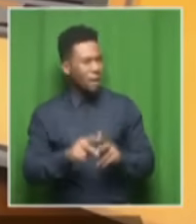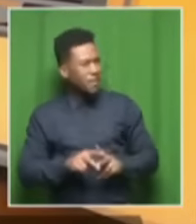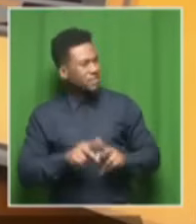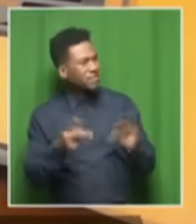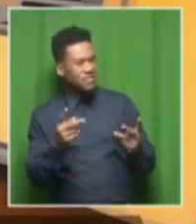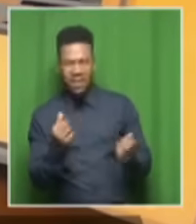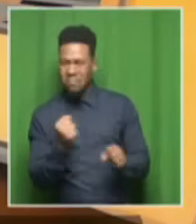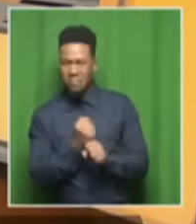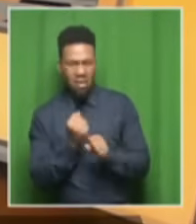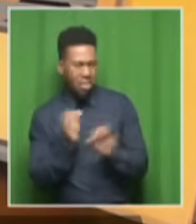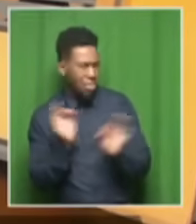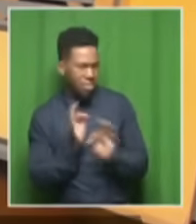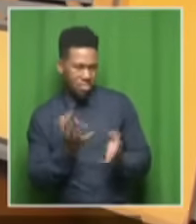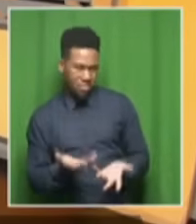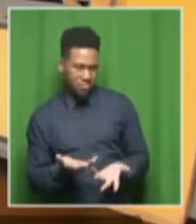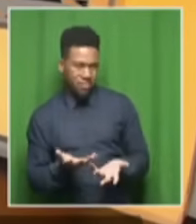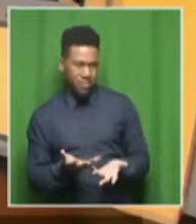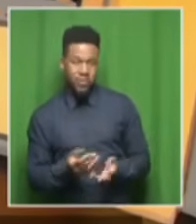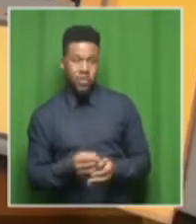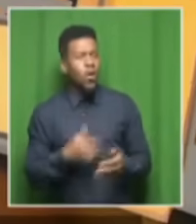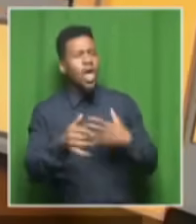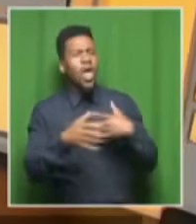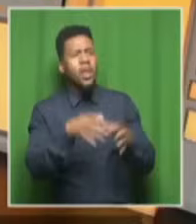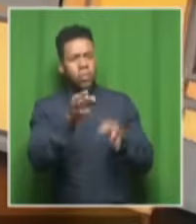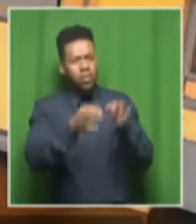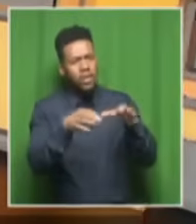anyone speaking to you as a young person?